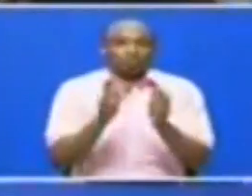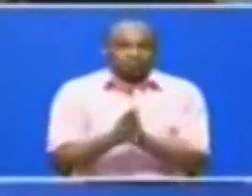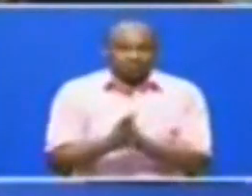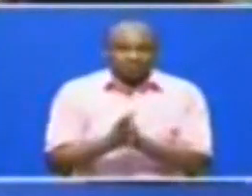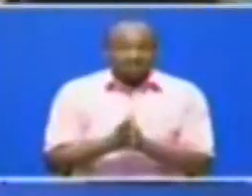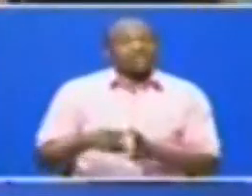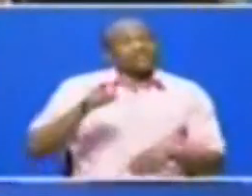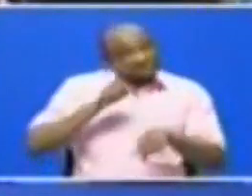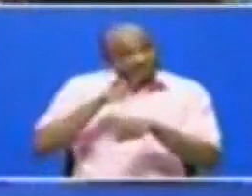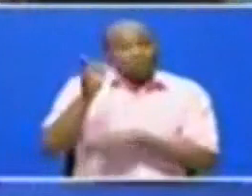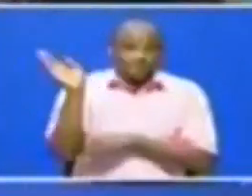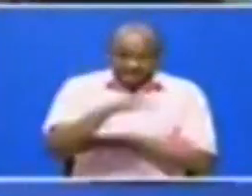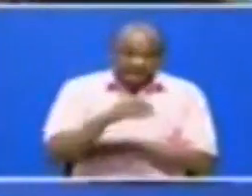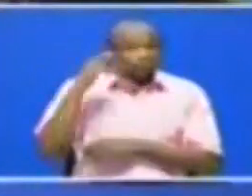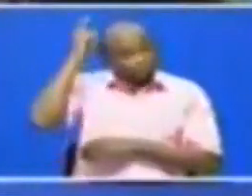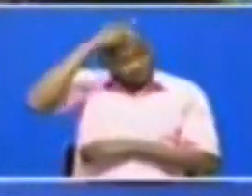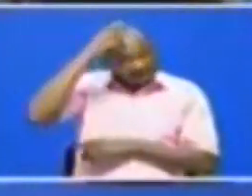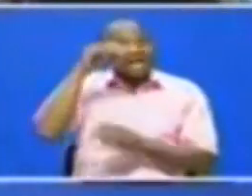go back to Al-Gurea?